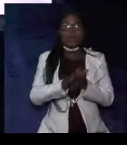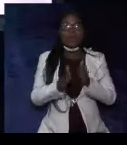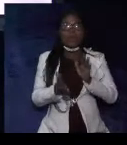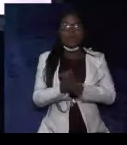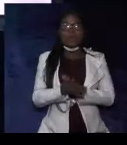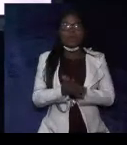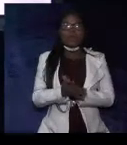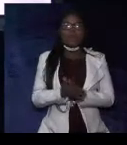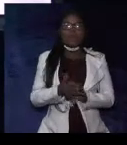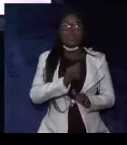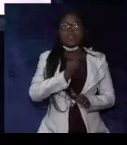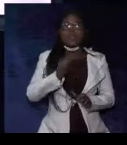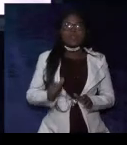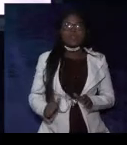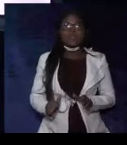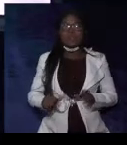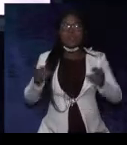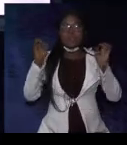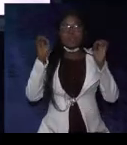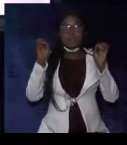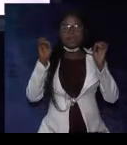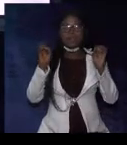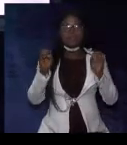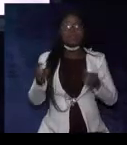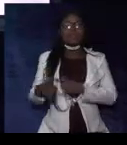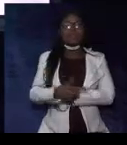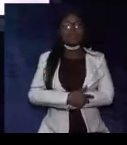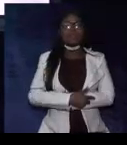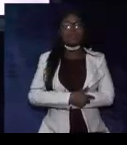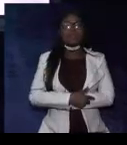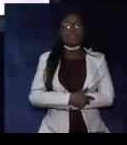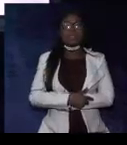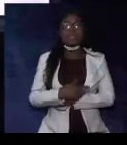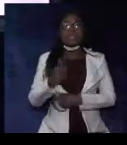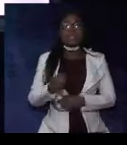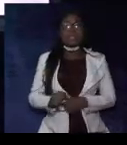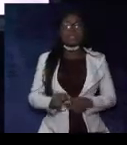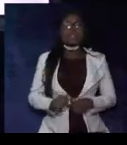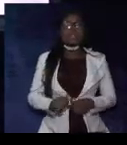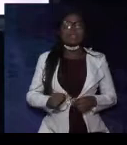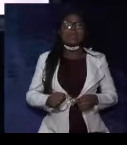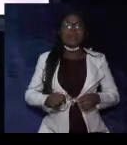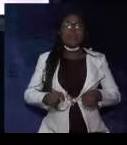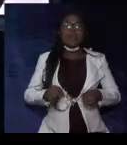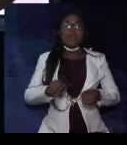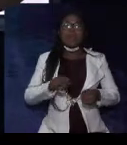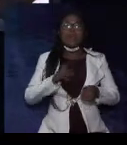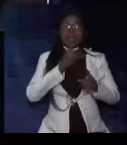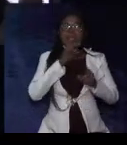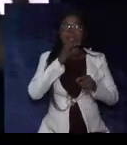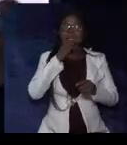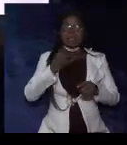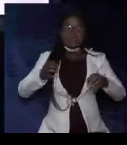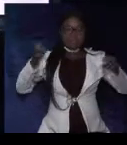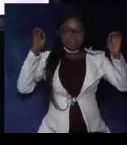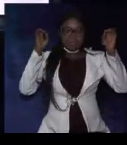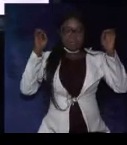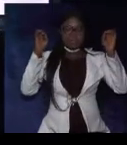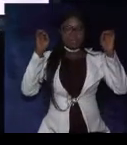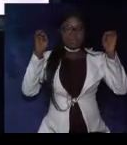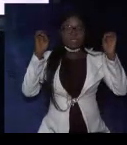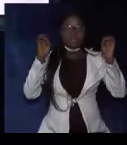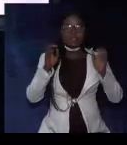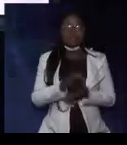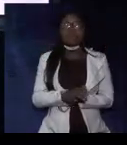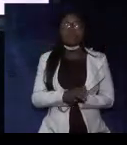days. What is the synonym for literate? The answer is educated. Was